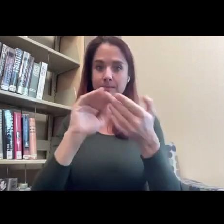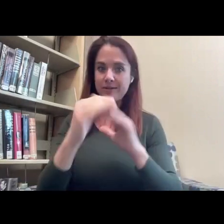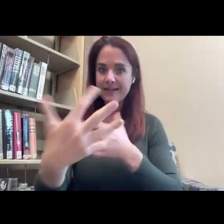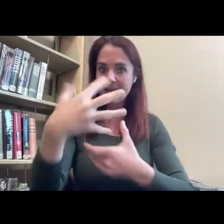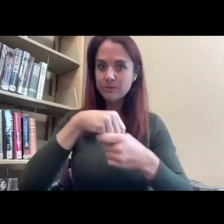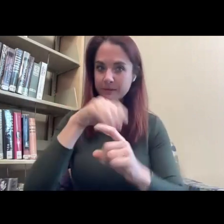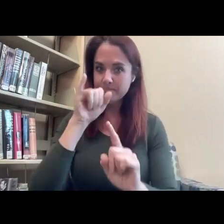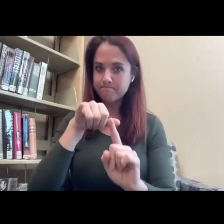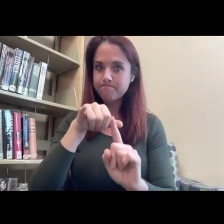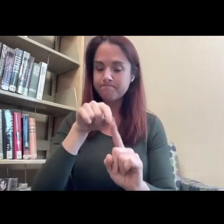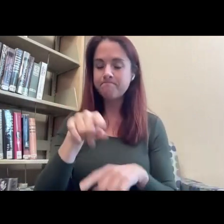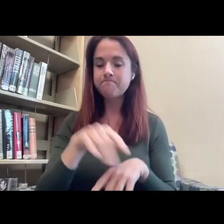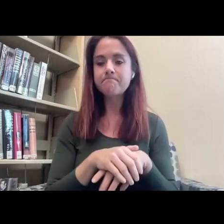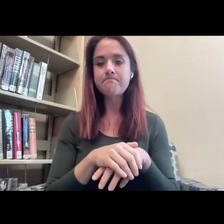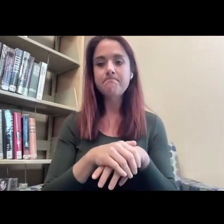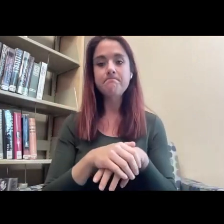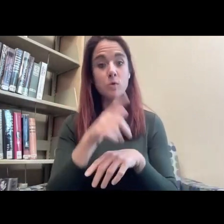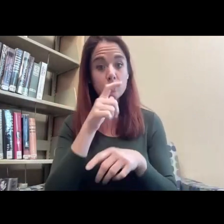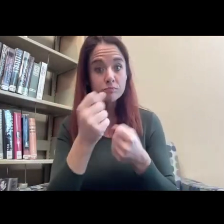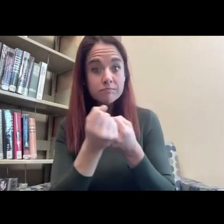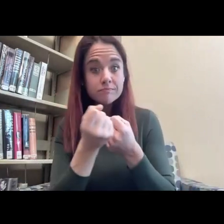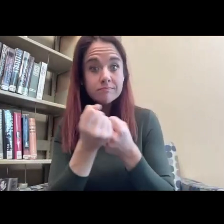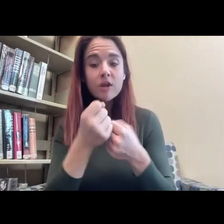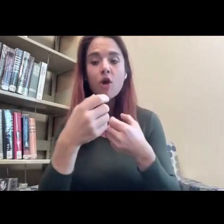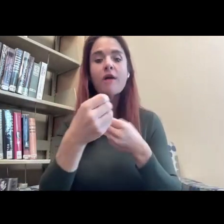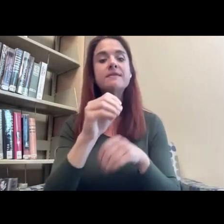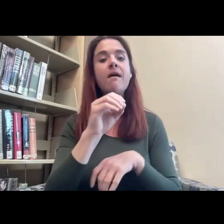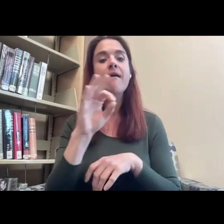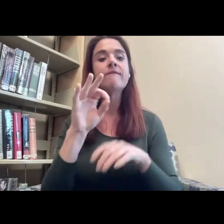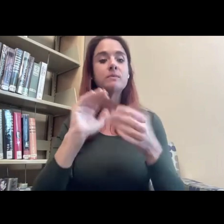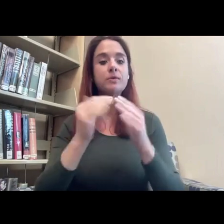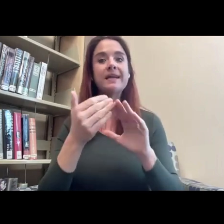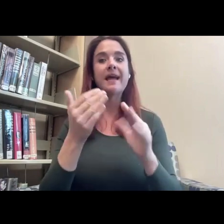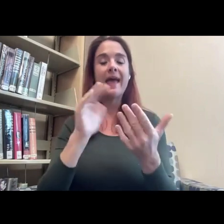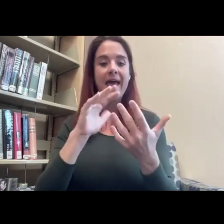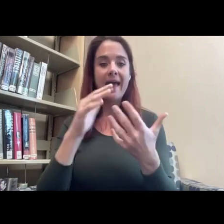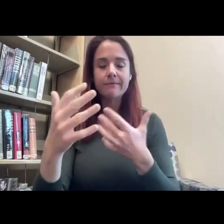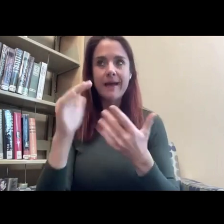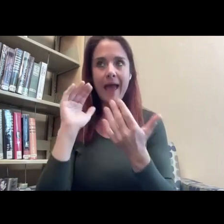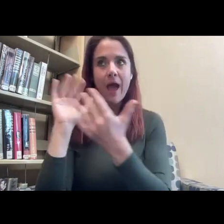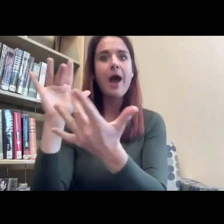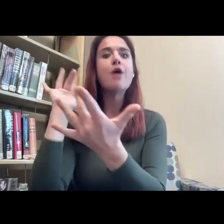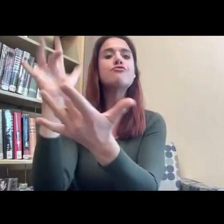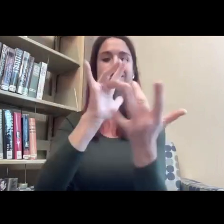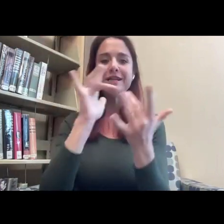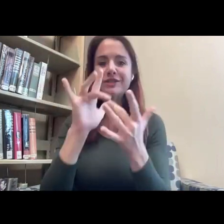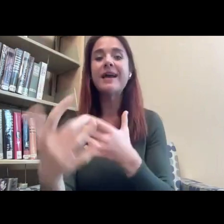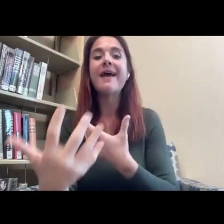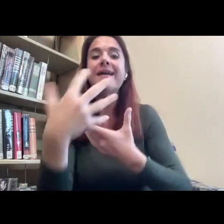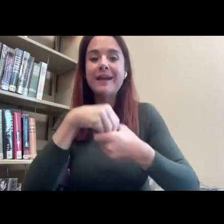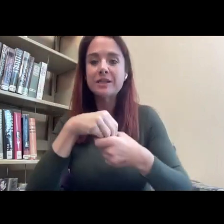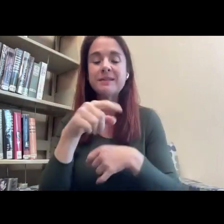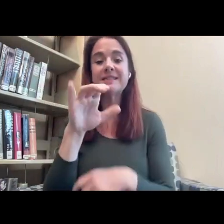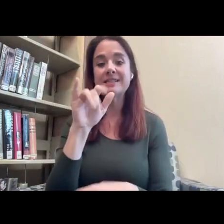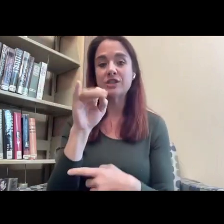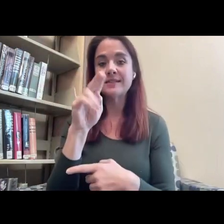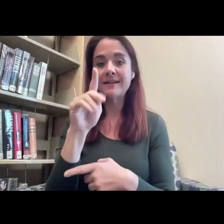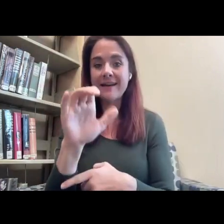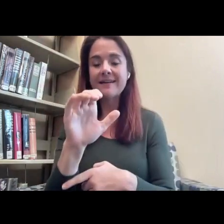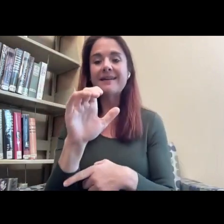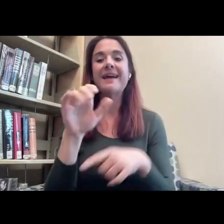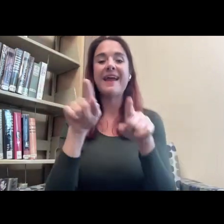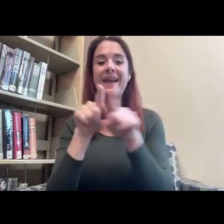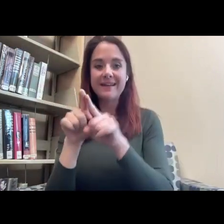engagement. It is sponsored by the Office of Community Outreach and Engagement, CERTEC, and the Community Cancer Action Council, or